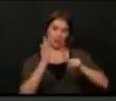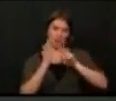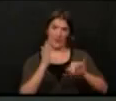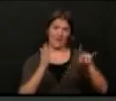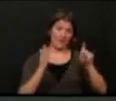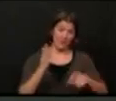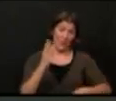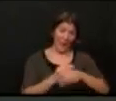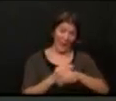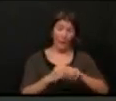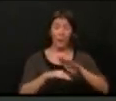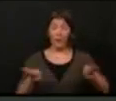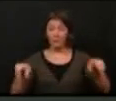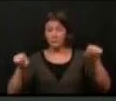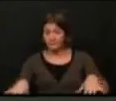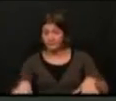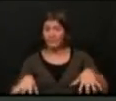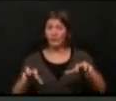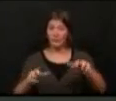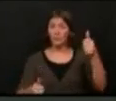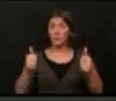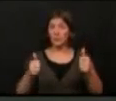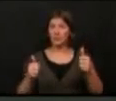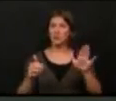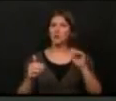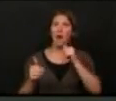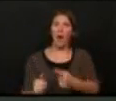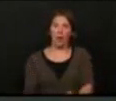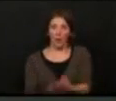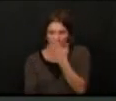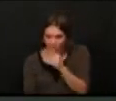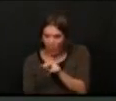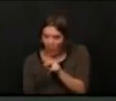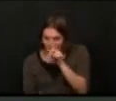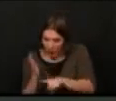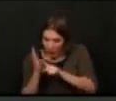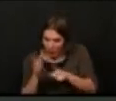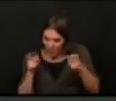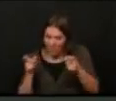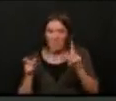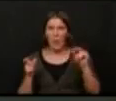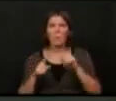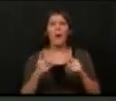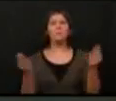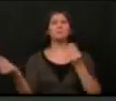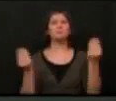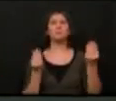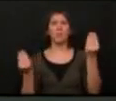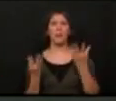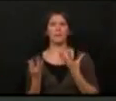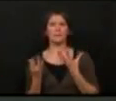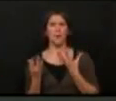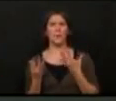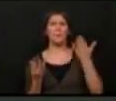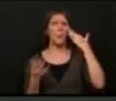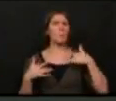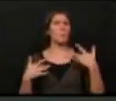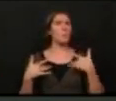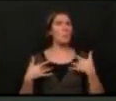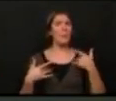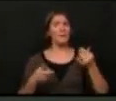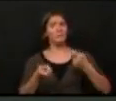not to the exclusion of looking globally at staffing issues, but also to make sure that we have a little bit of detailed knowledge as